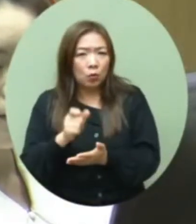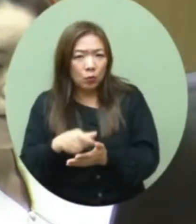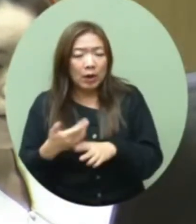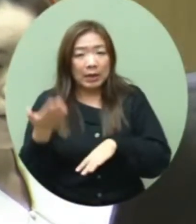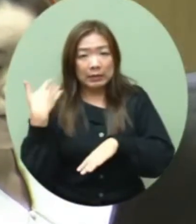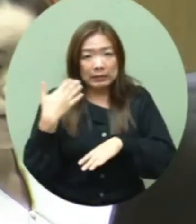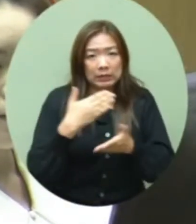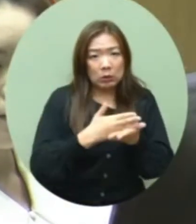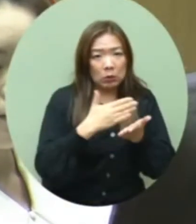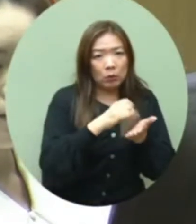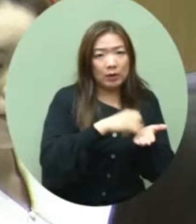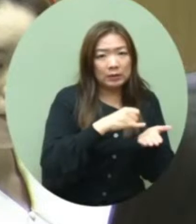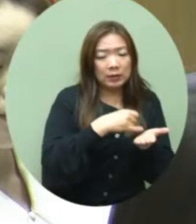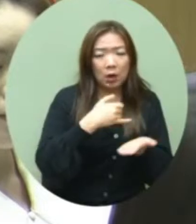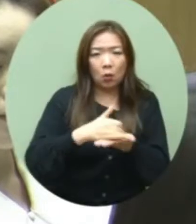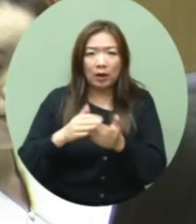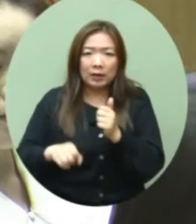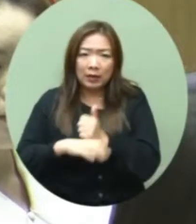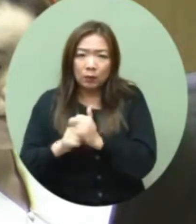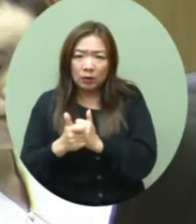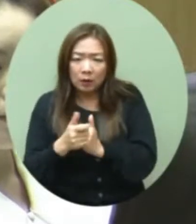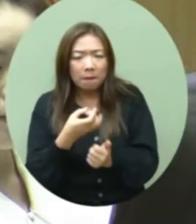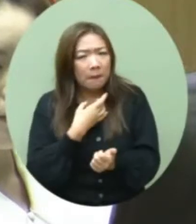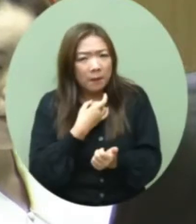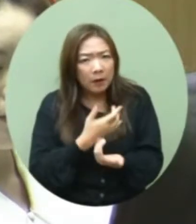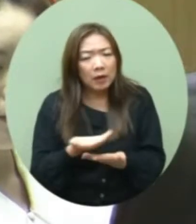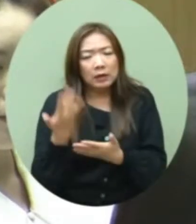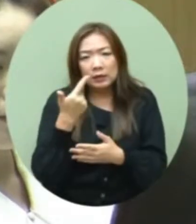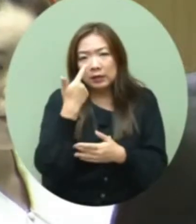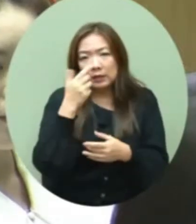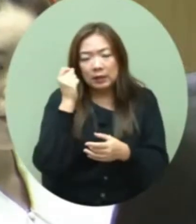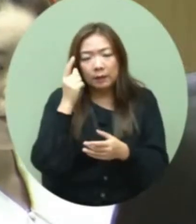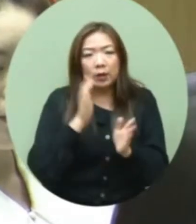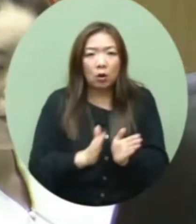no indication that there will be adjustment of